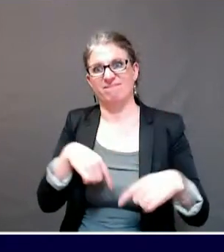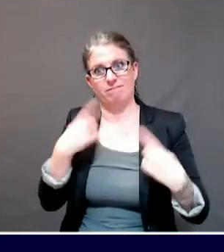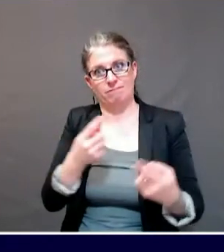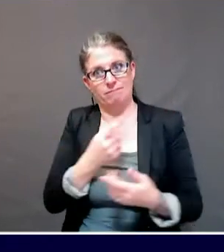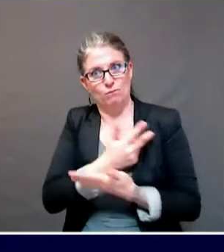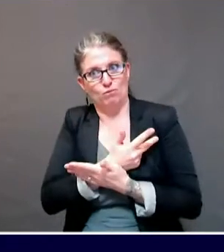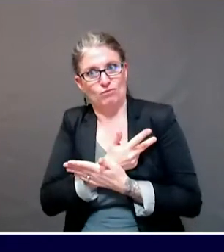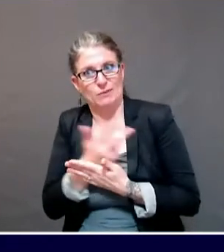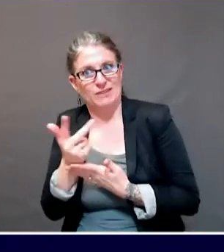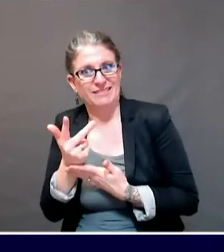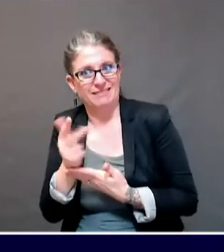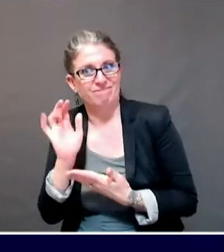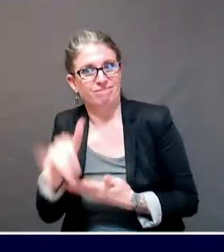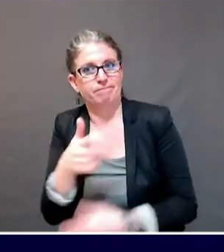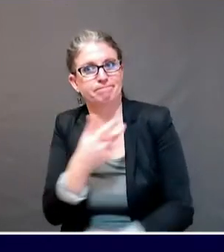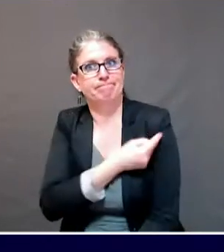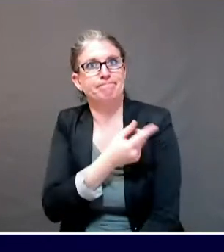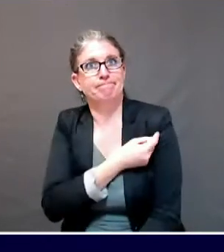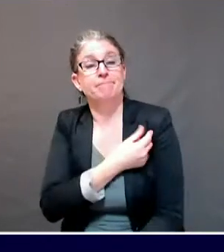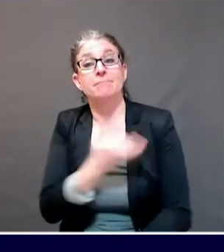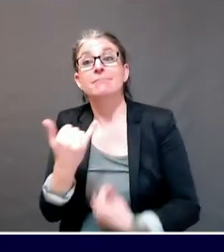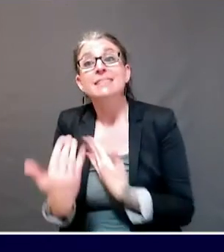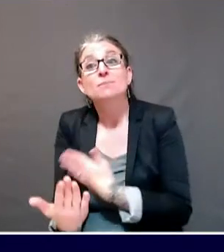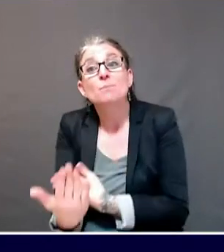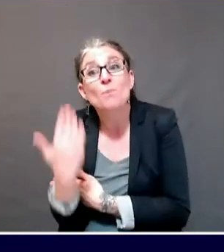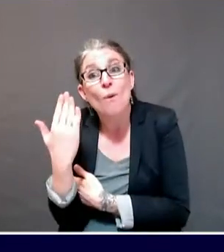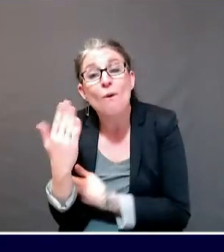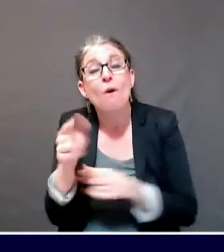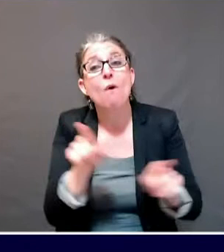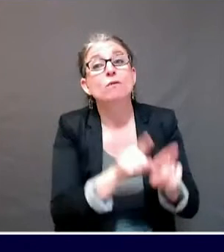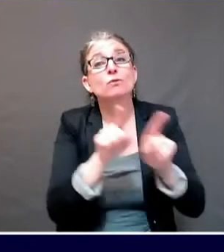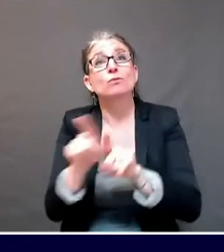As of this morning, 18 of those